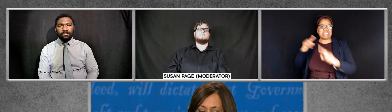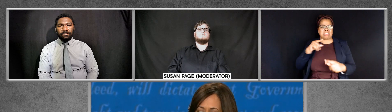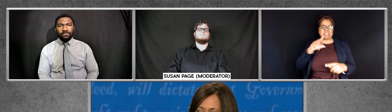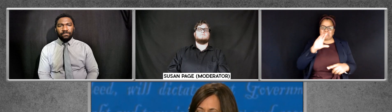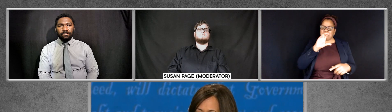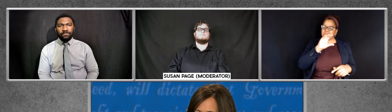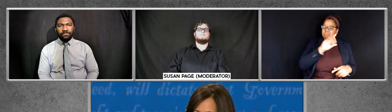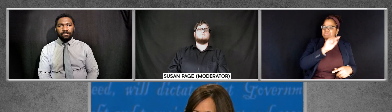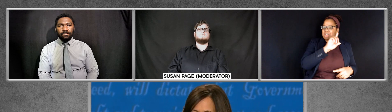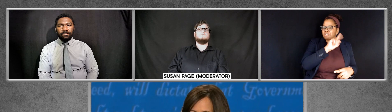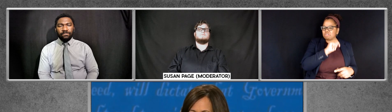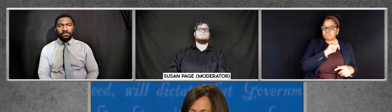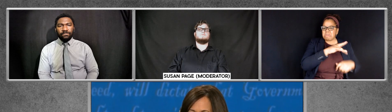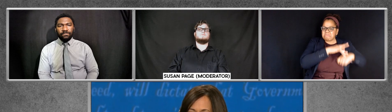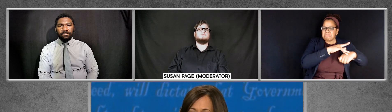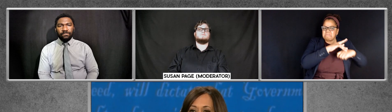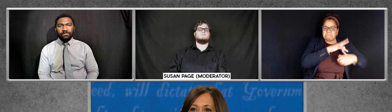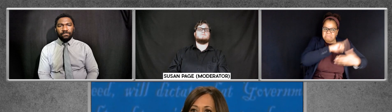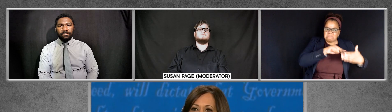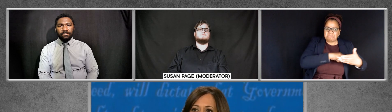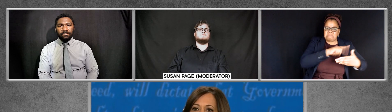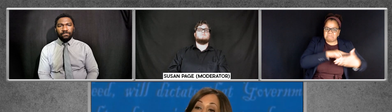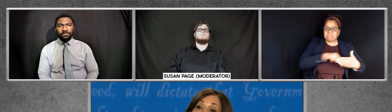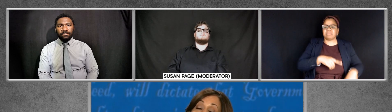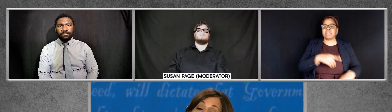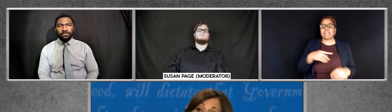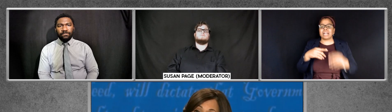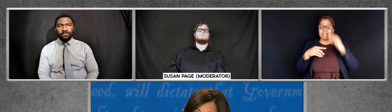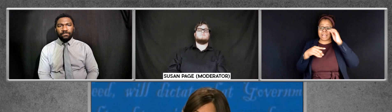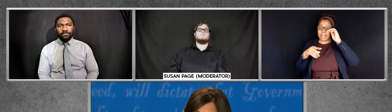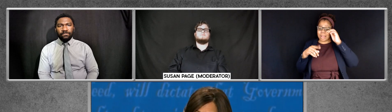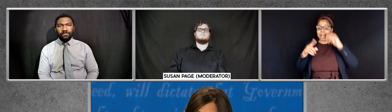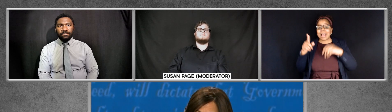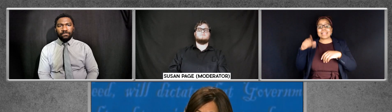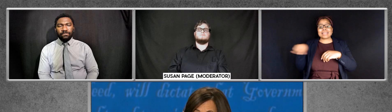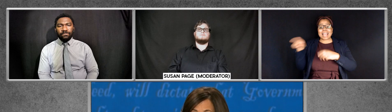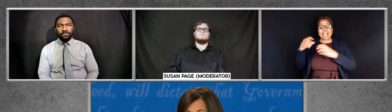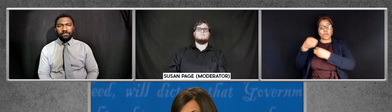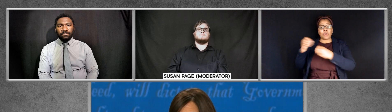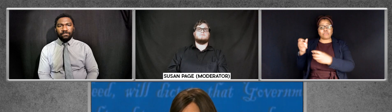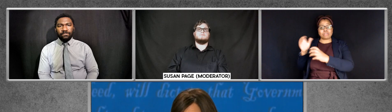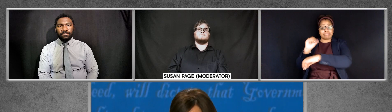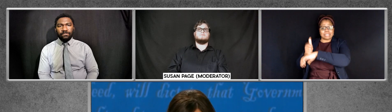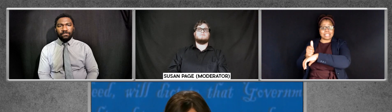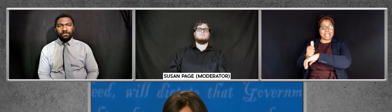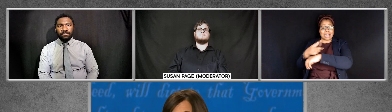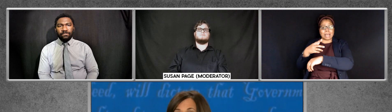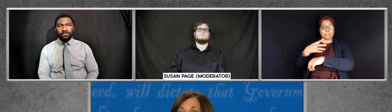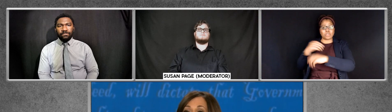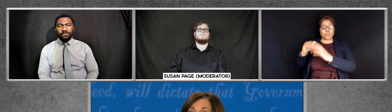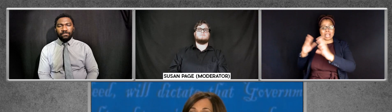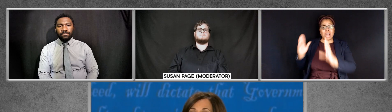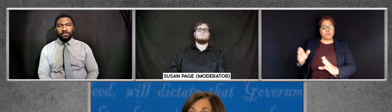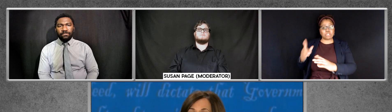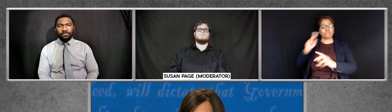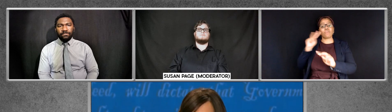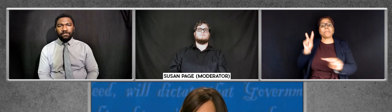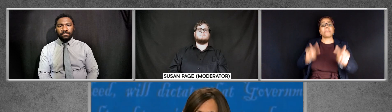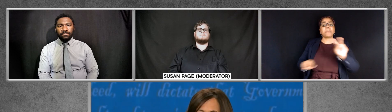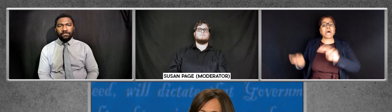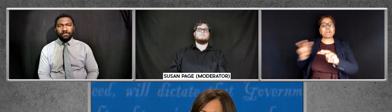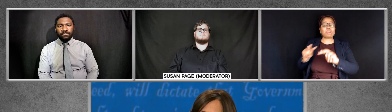House an office that basically was responsible for monitoring pandemics. They got rid of it.